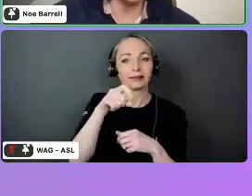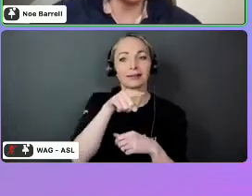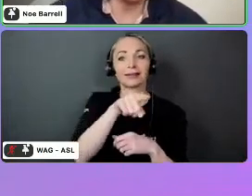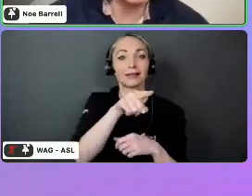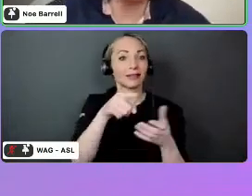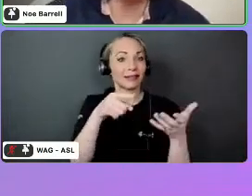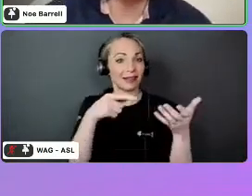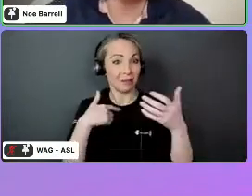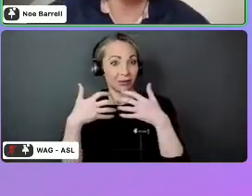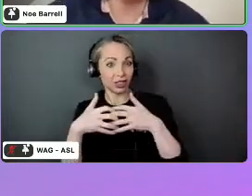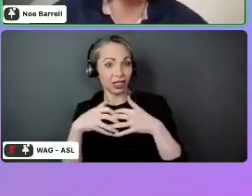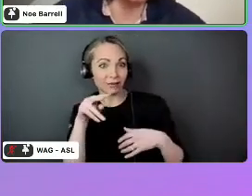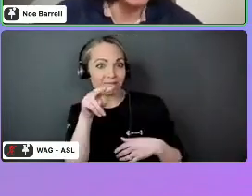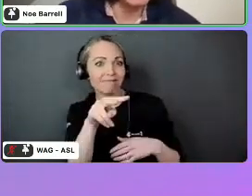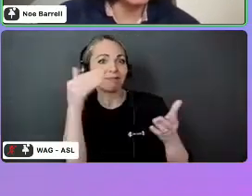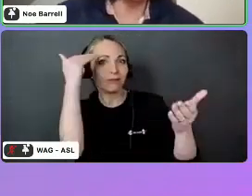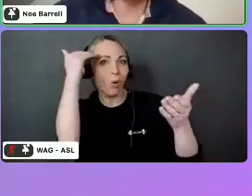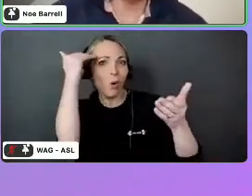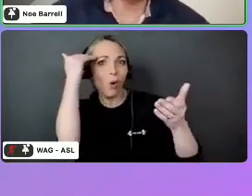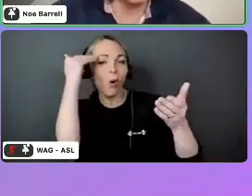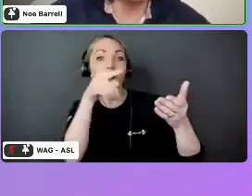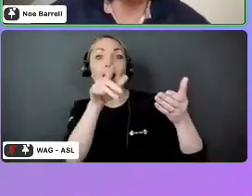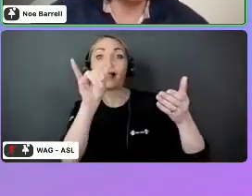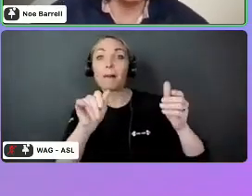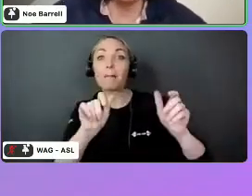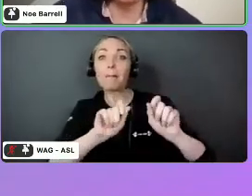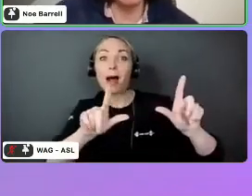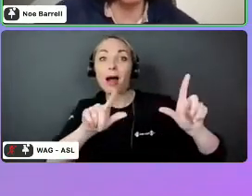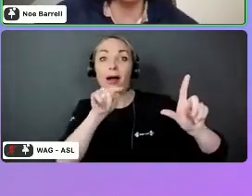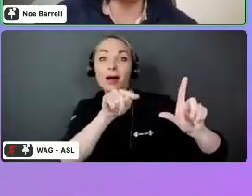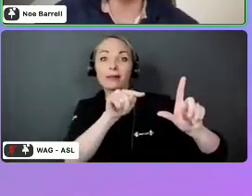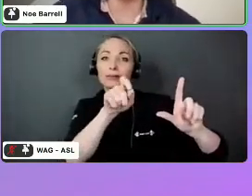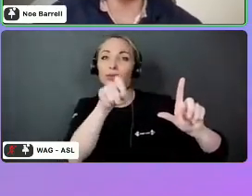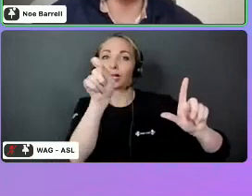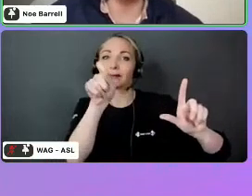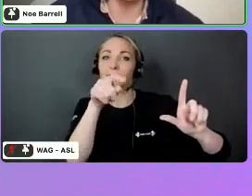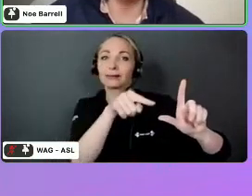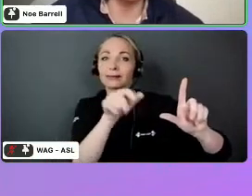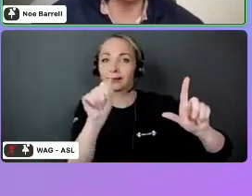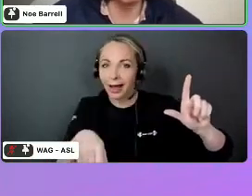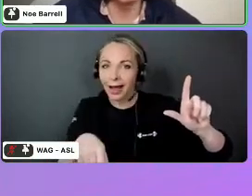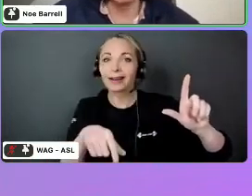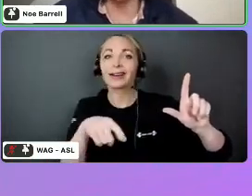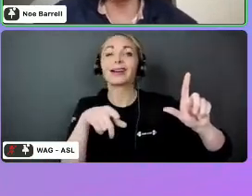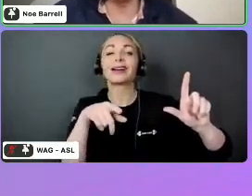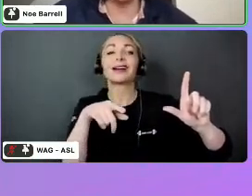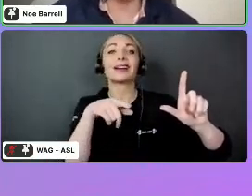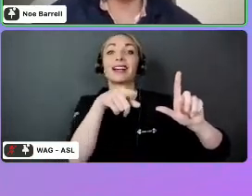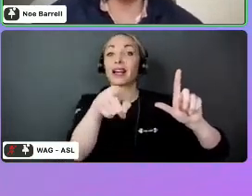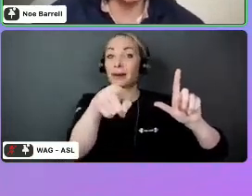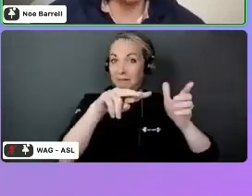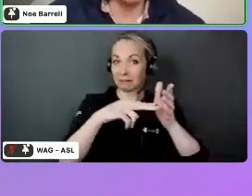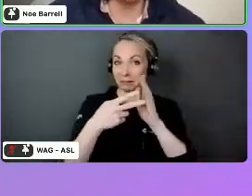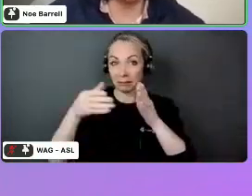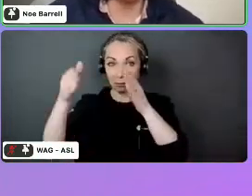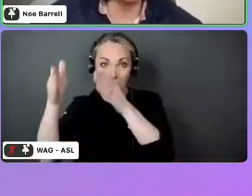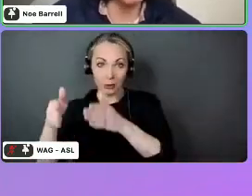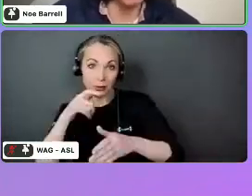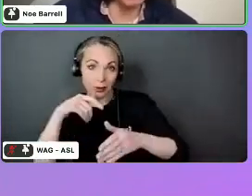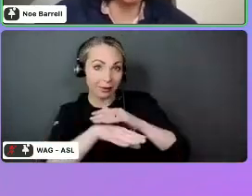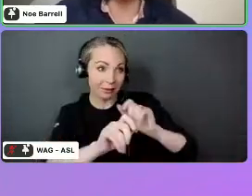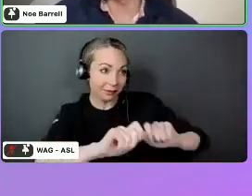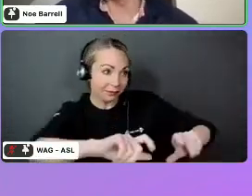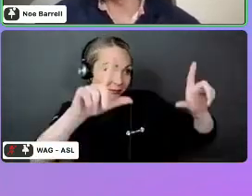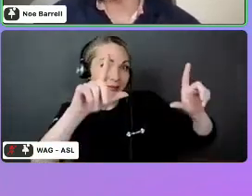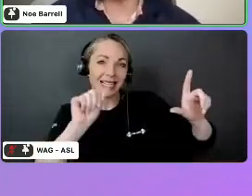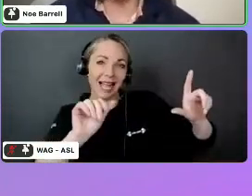and also the text that you click on here is interactive and will select the checkbox. So our machine learning algorithm is able to look